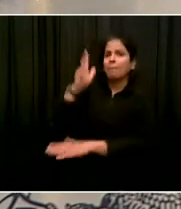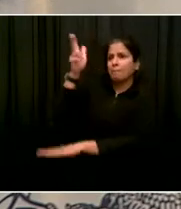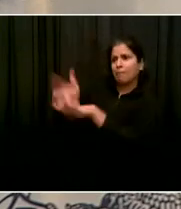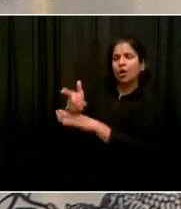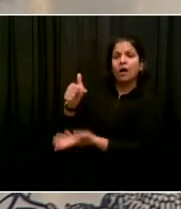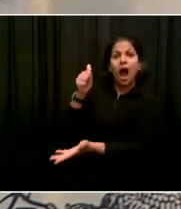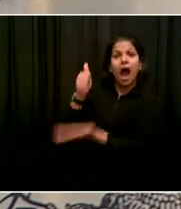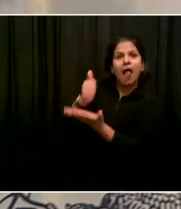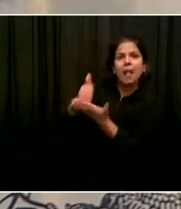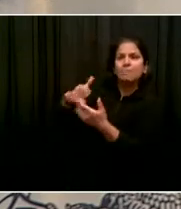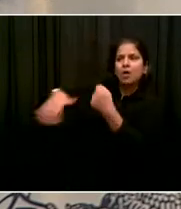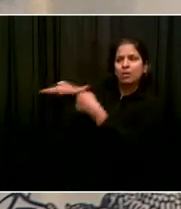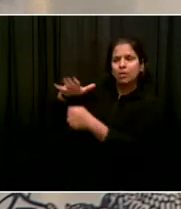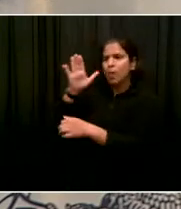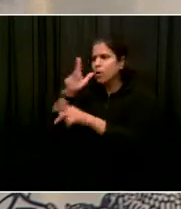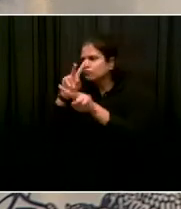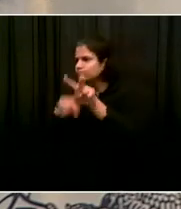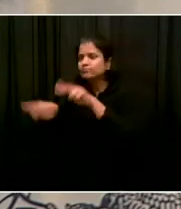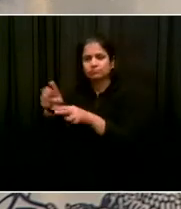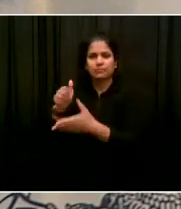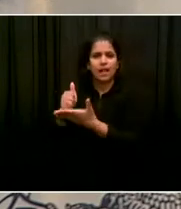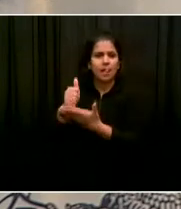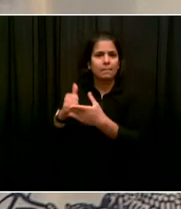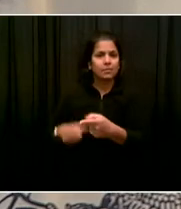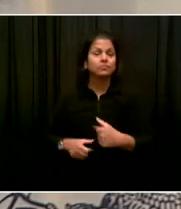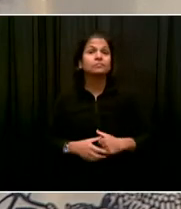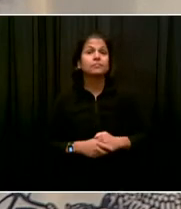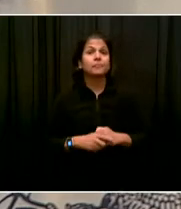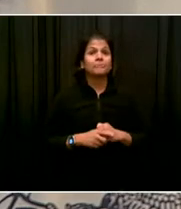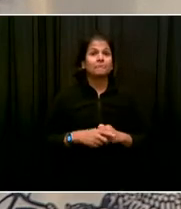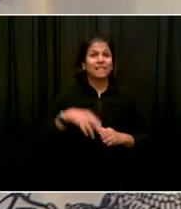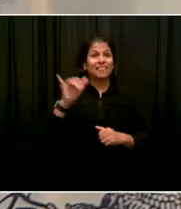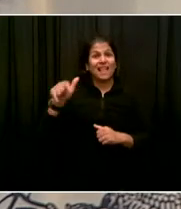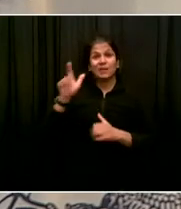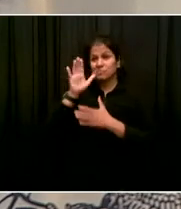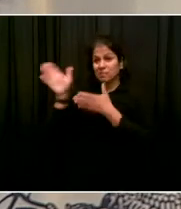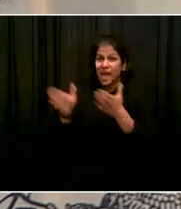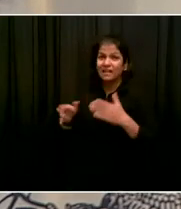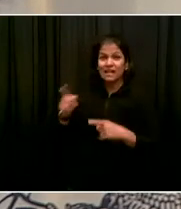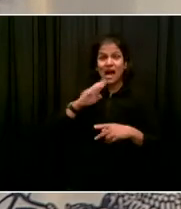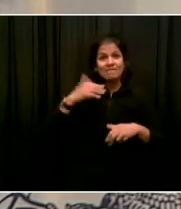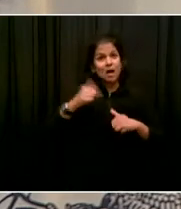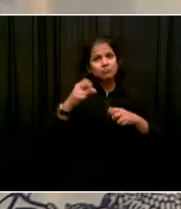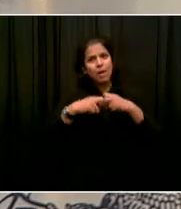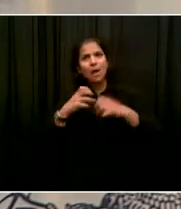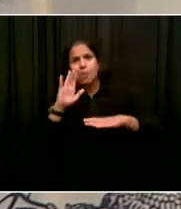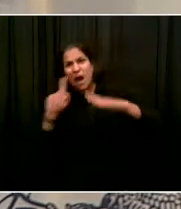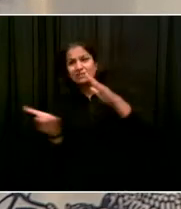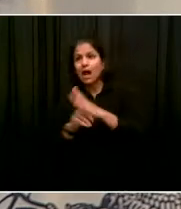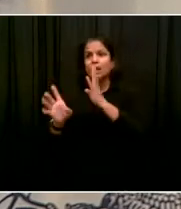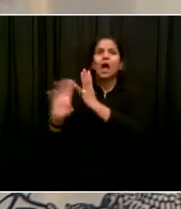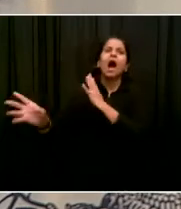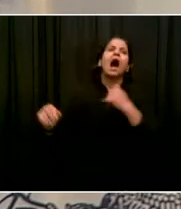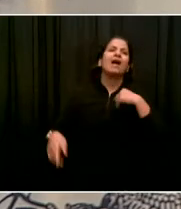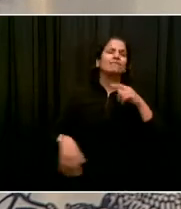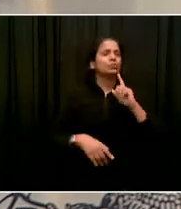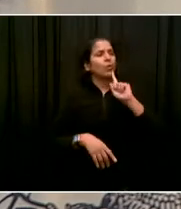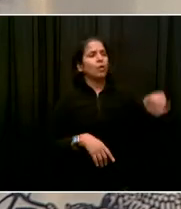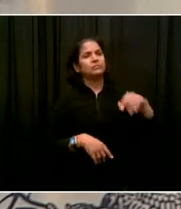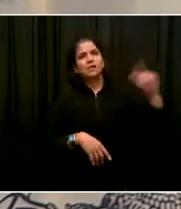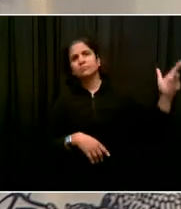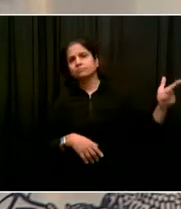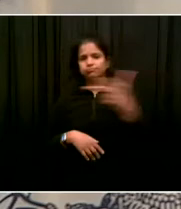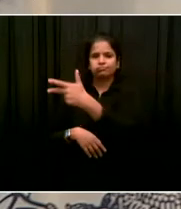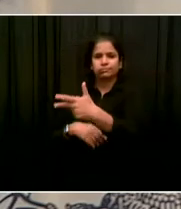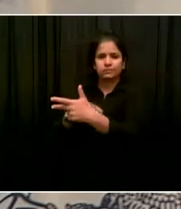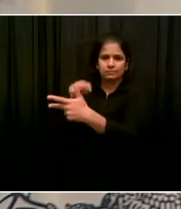publicly to Steve, that's our game plan right now to try and improve things at that site quickly. We're on it, sir. Thank